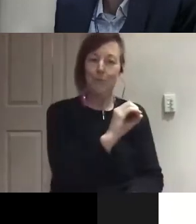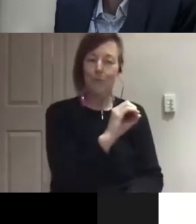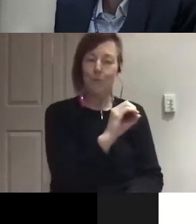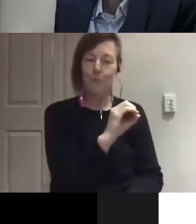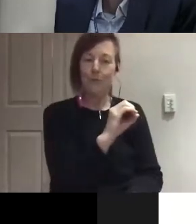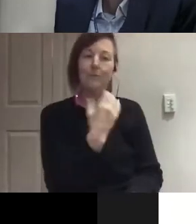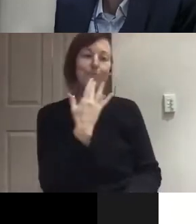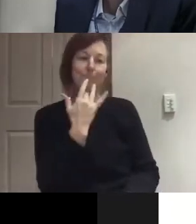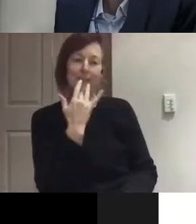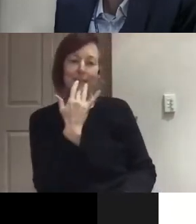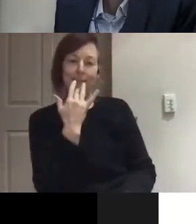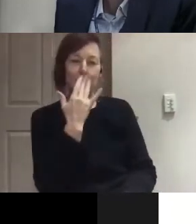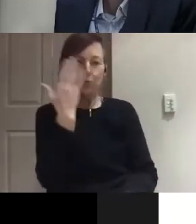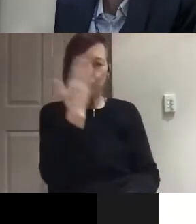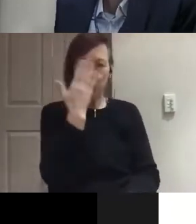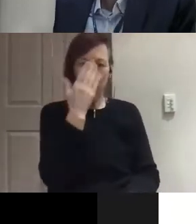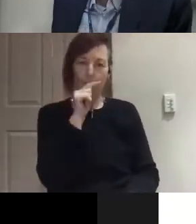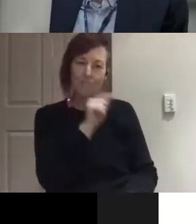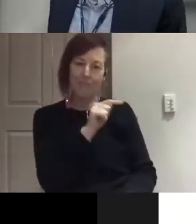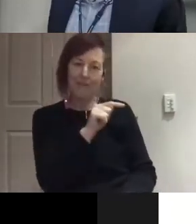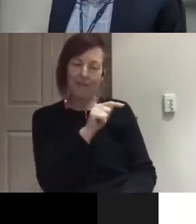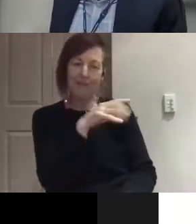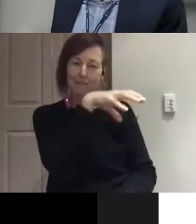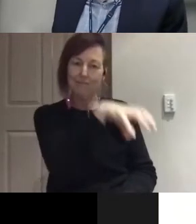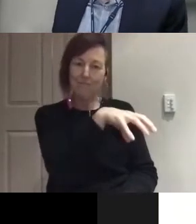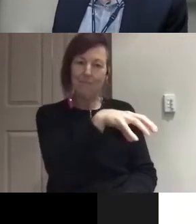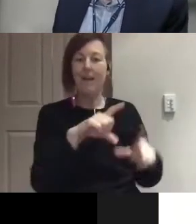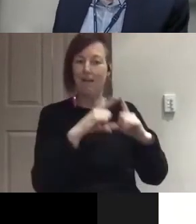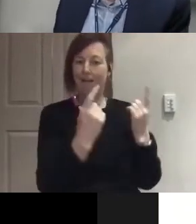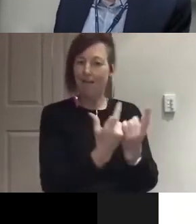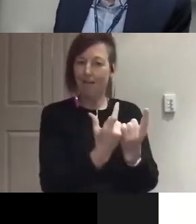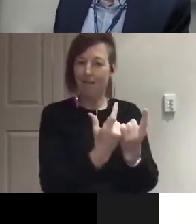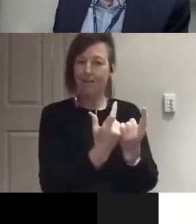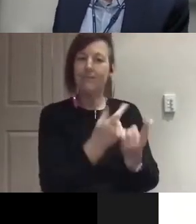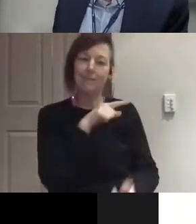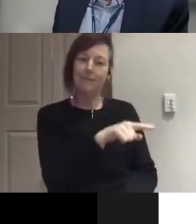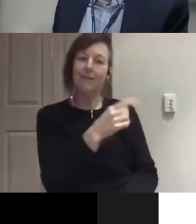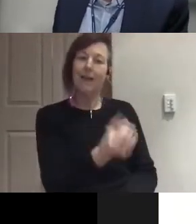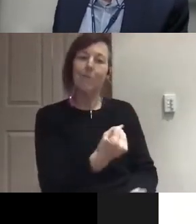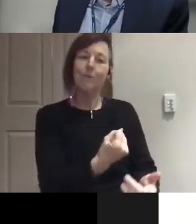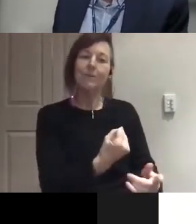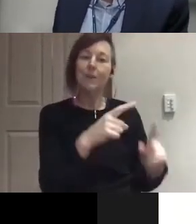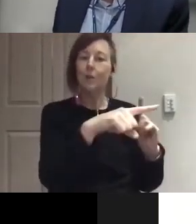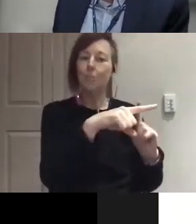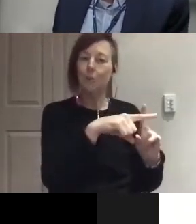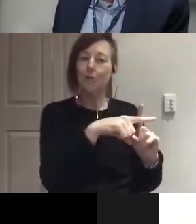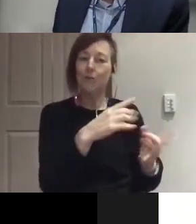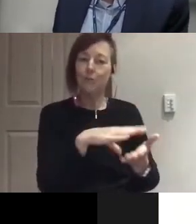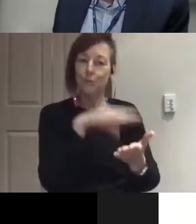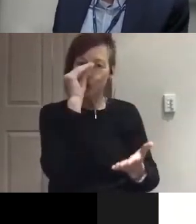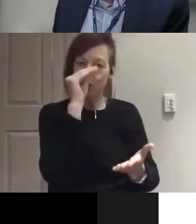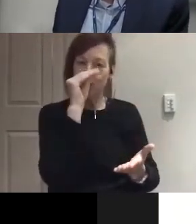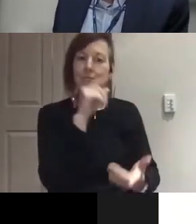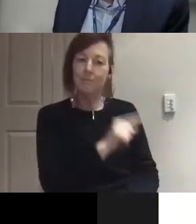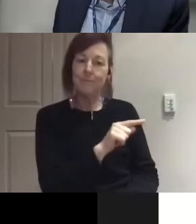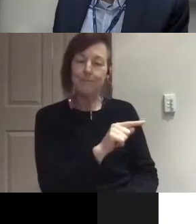at a school where there's been some cases and you're in a class where there's been a case. Day 0 is the day you